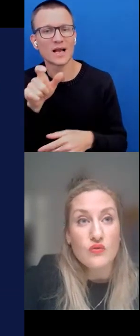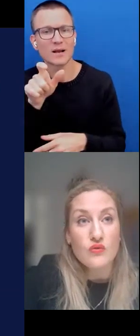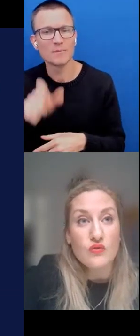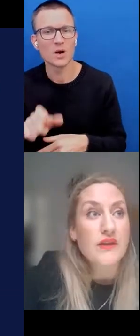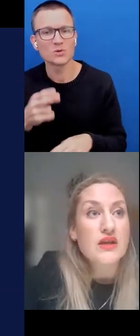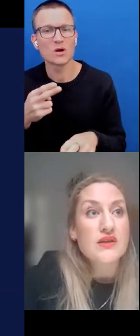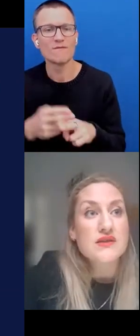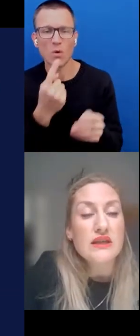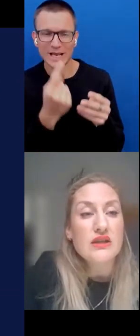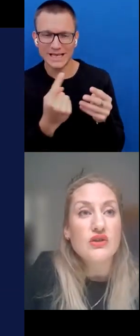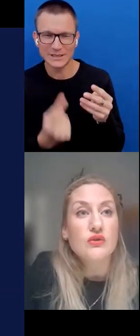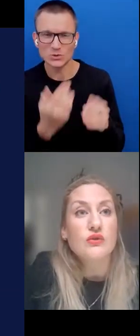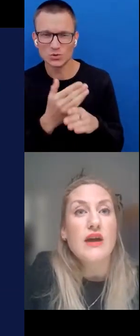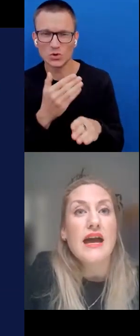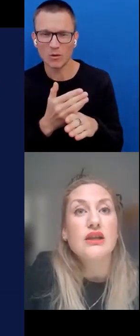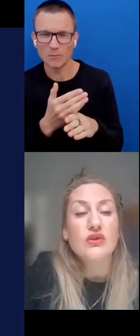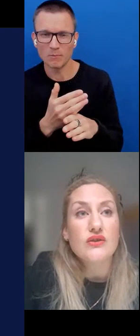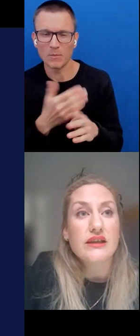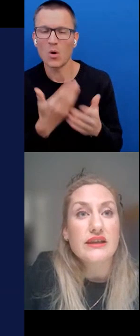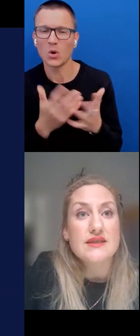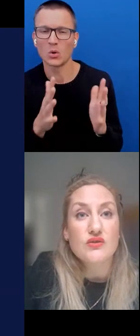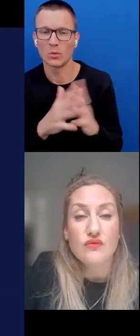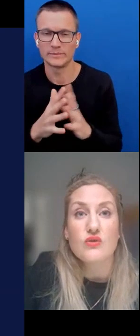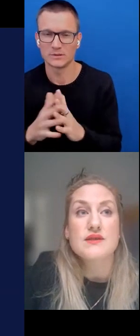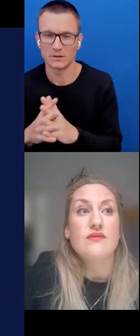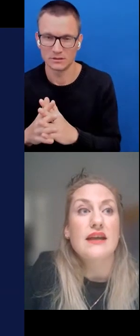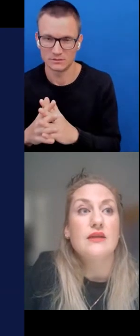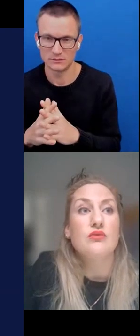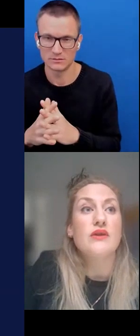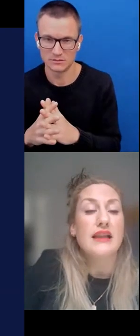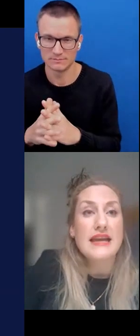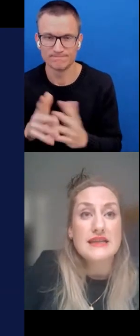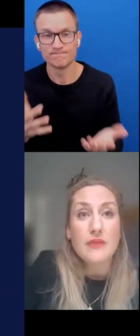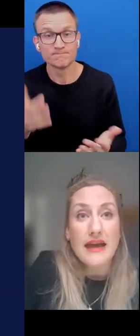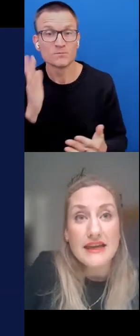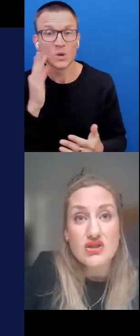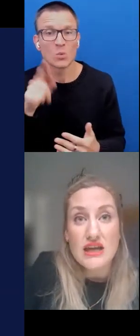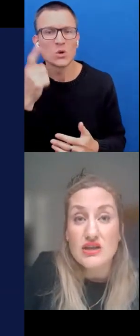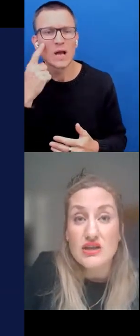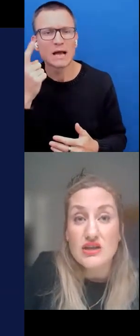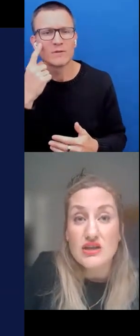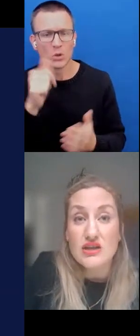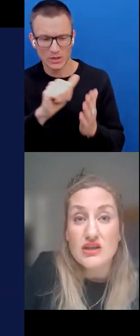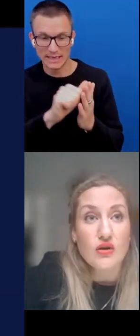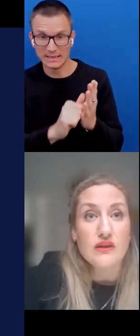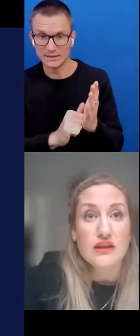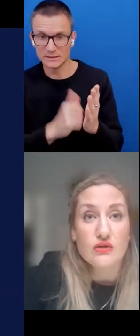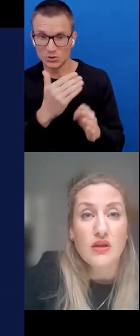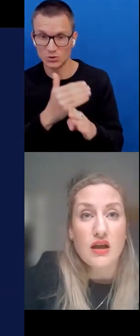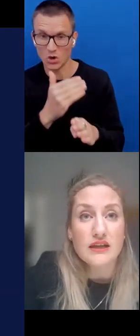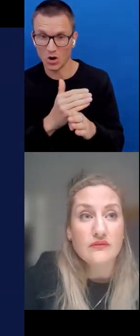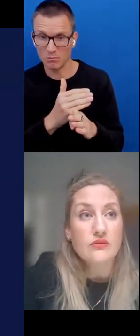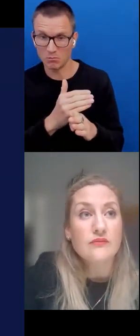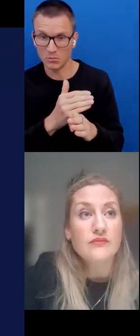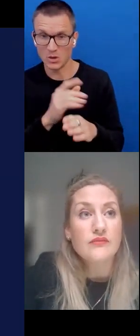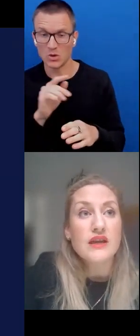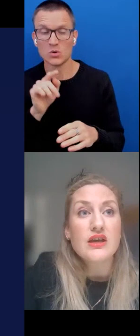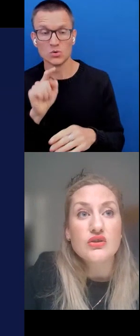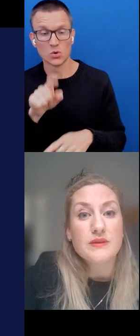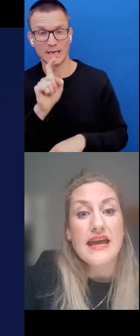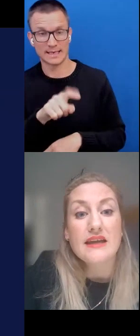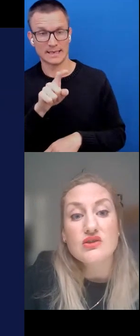landing page. So when you look at the list of roles available on the landing page and you select the role that you're applying